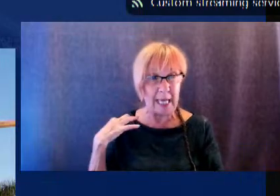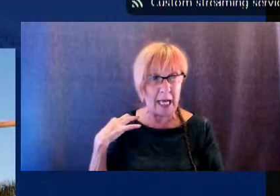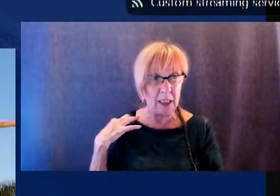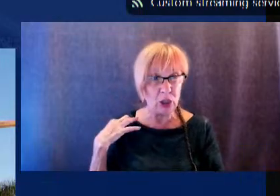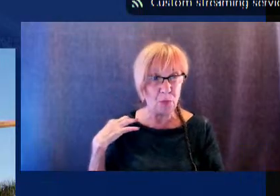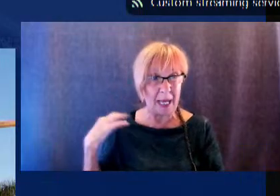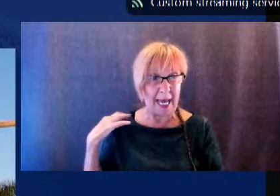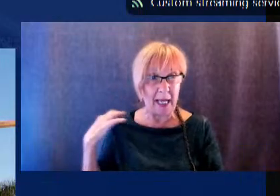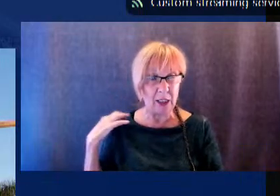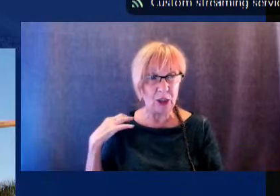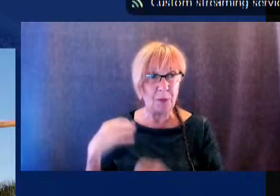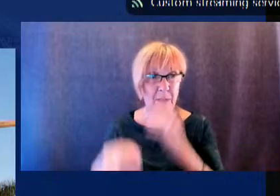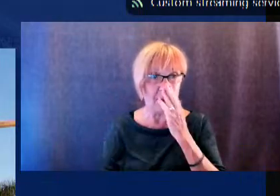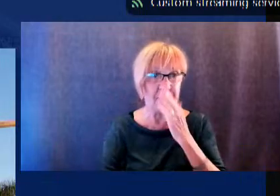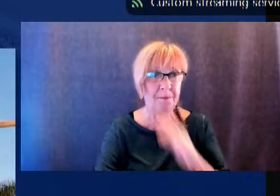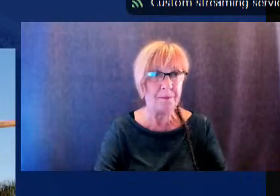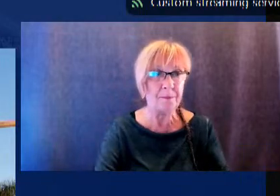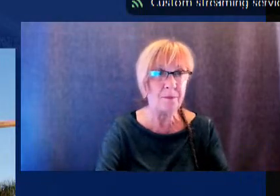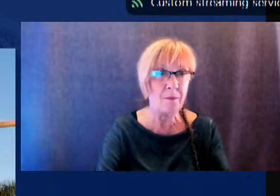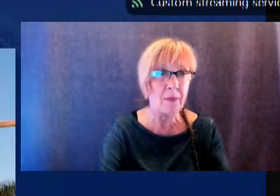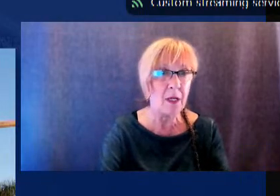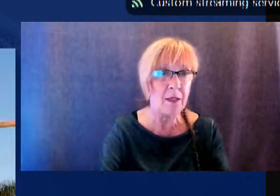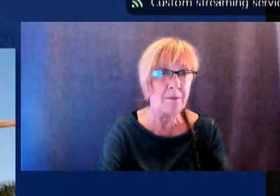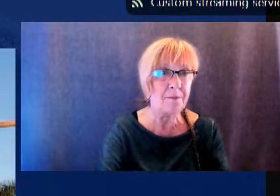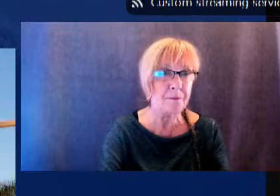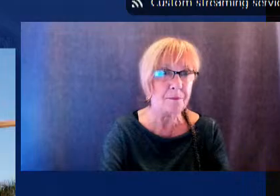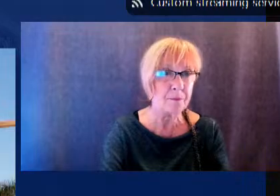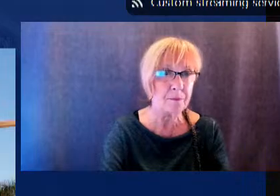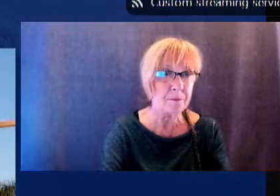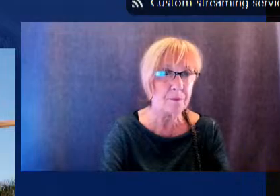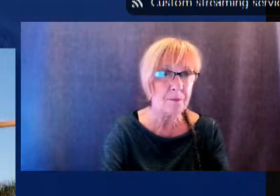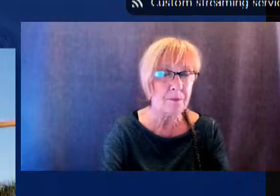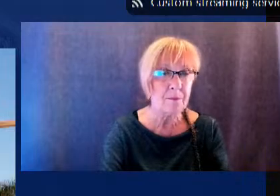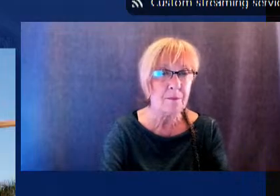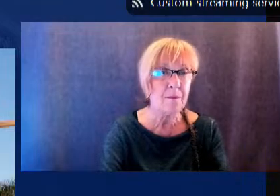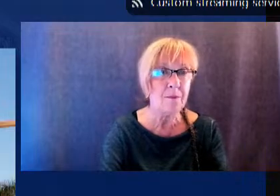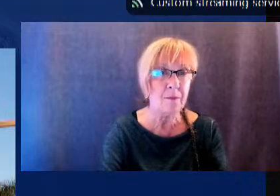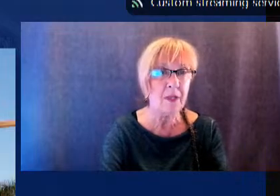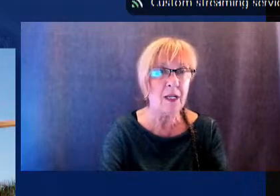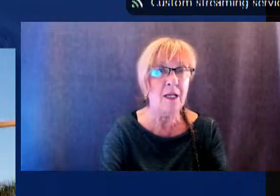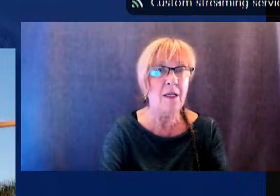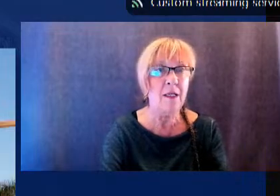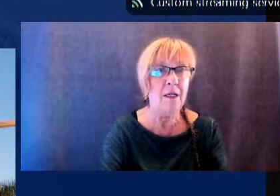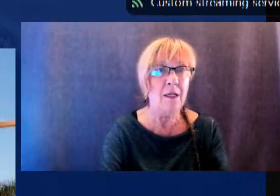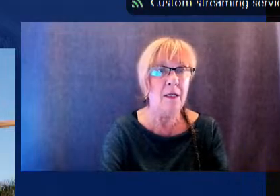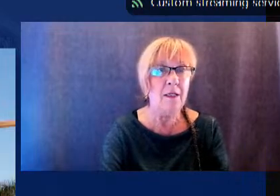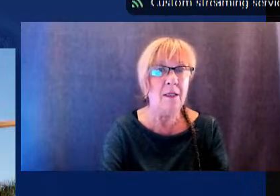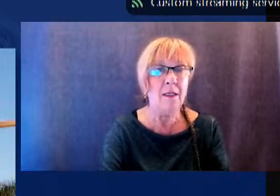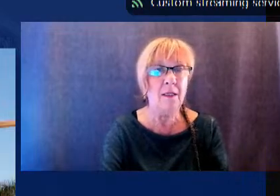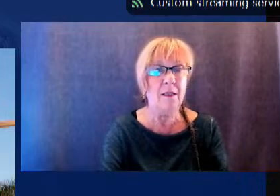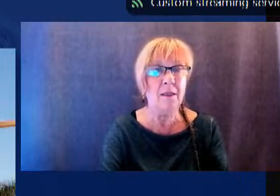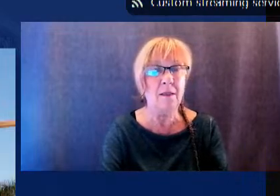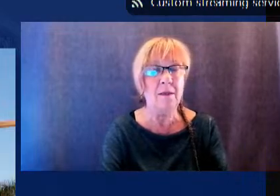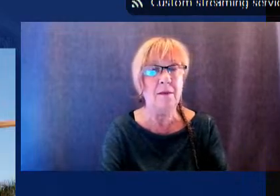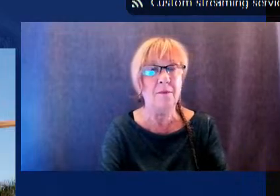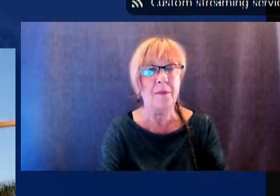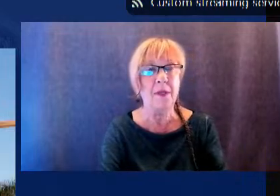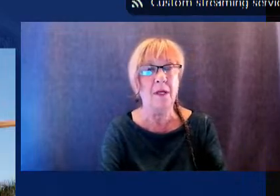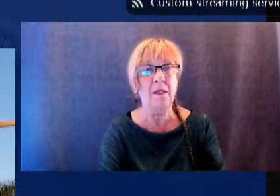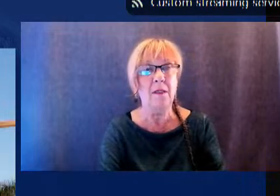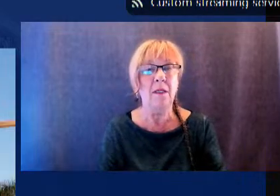this applies to homes that were substantially damaged or destroyed in the January 2025 wildfires. It covers